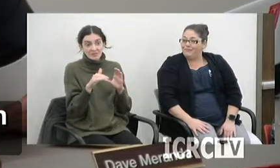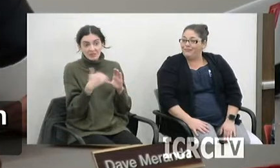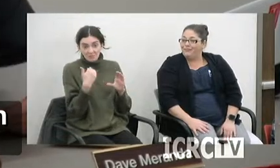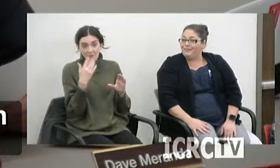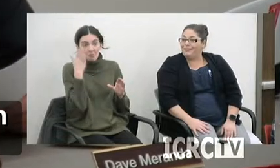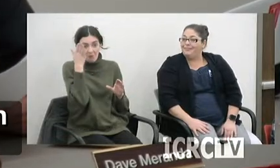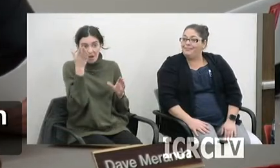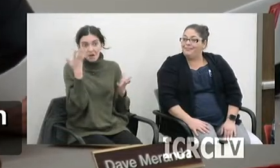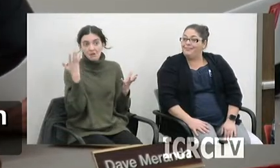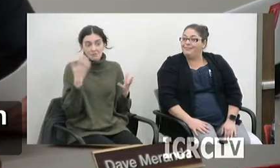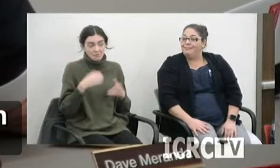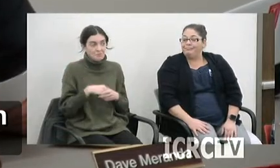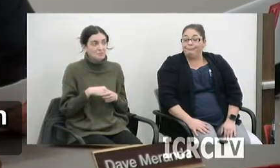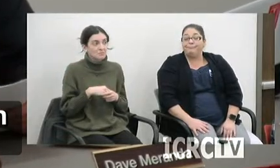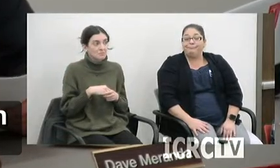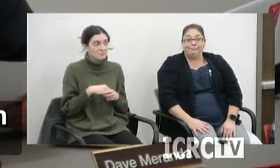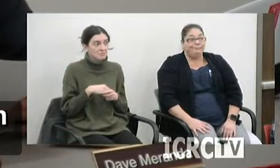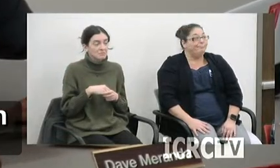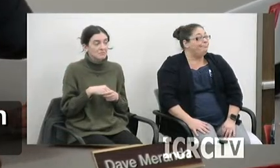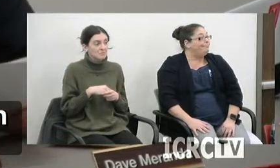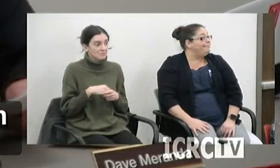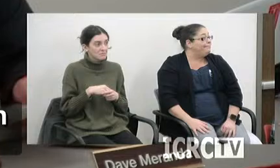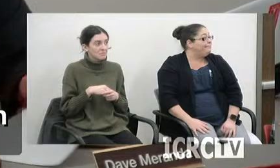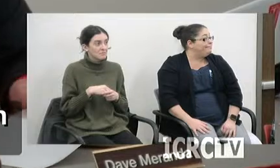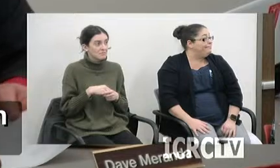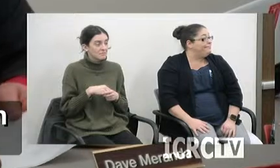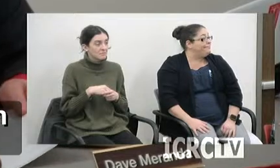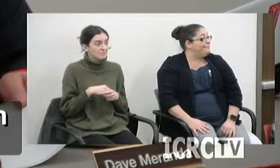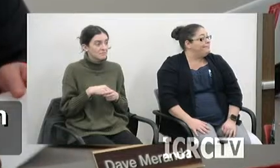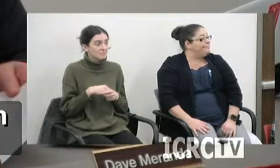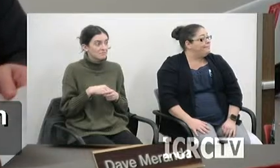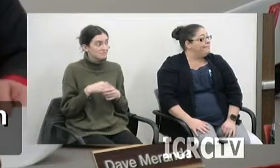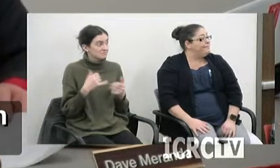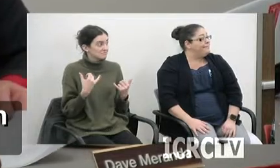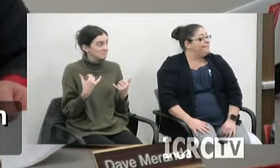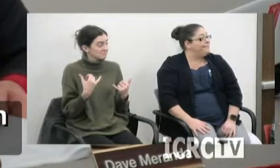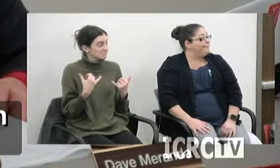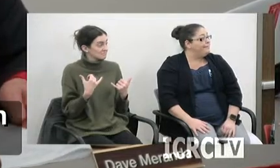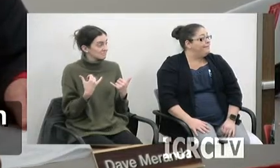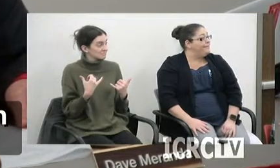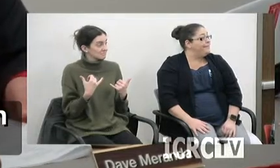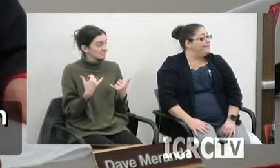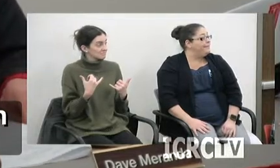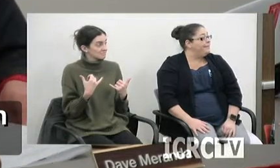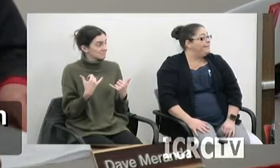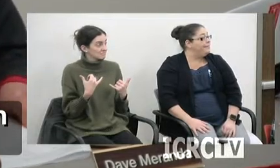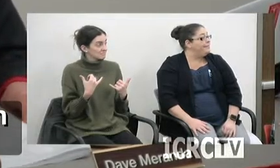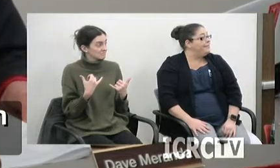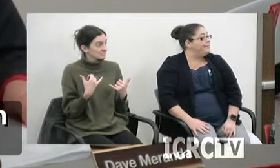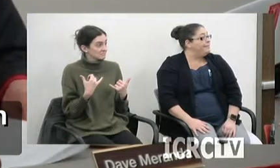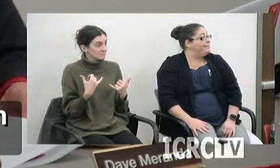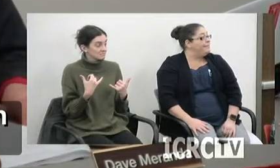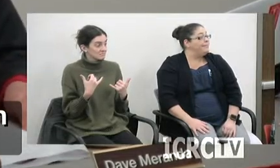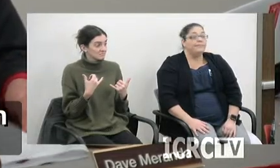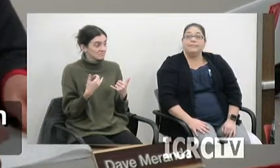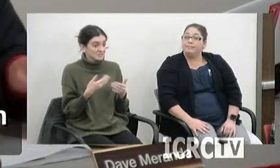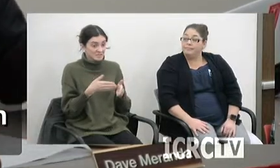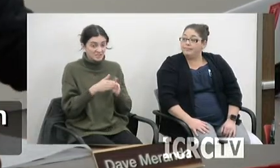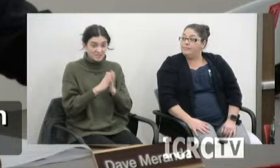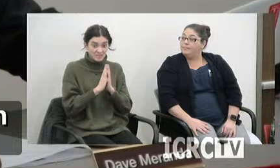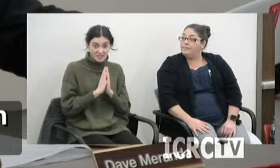for that notification. Which brings me to ask for a motion for